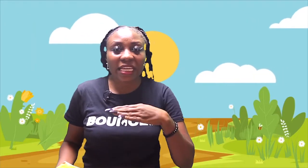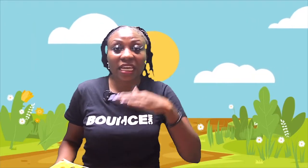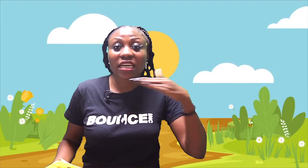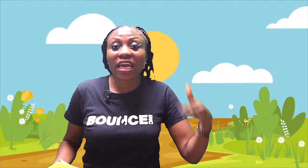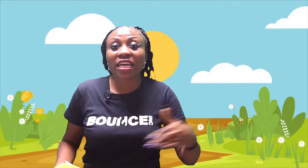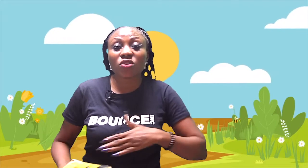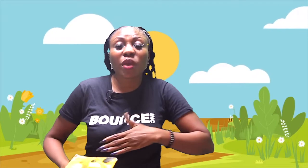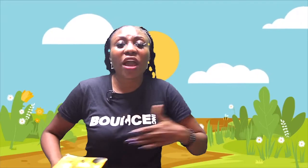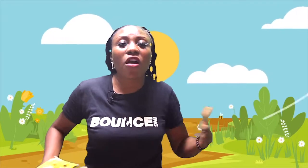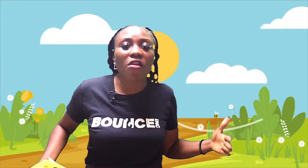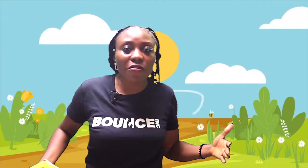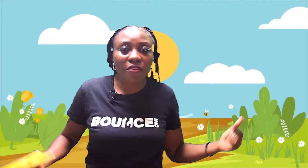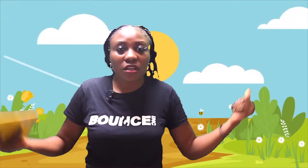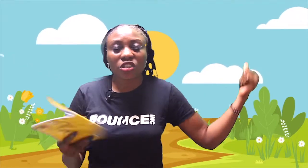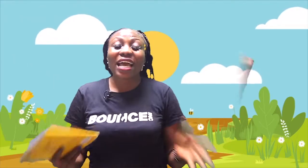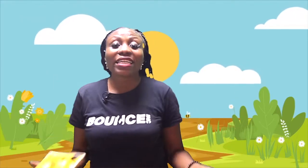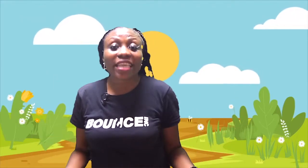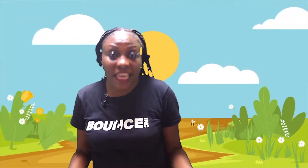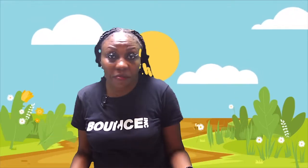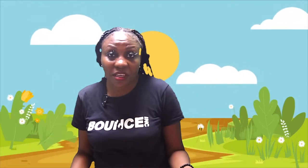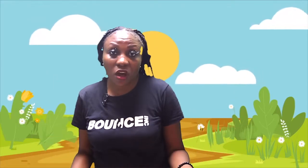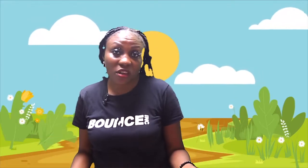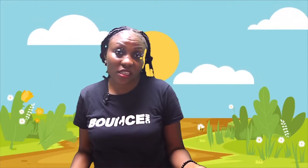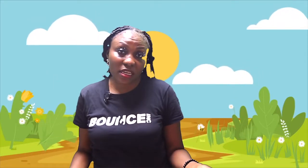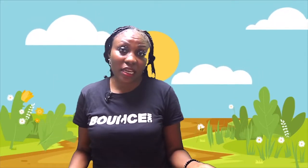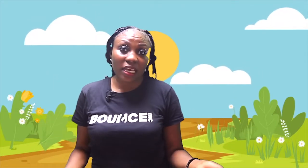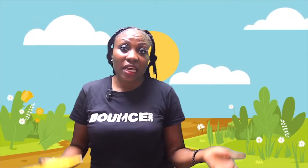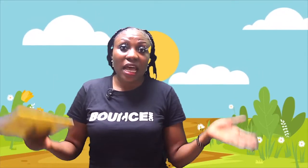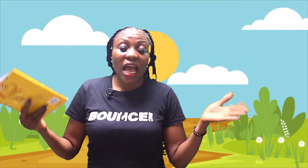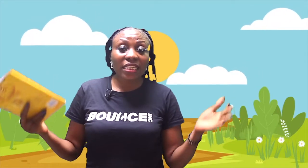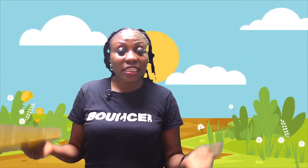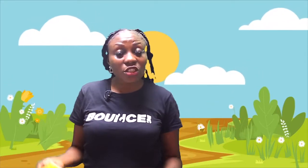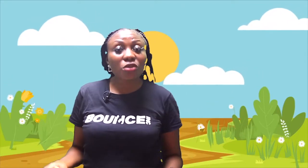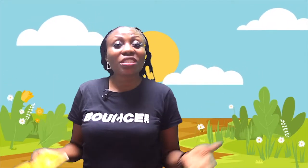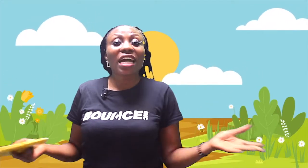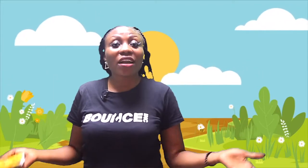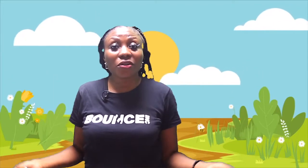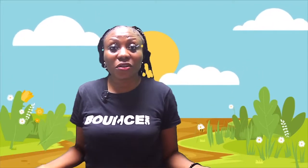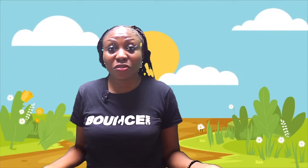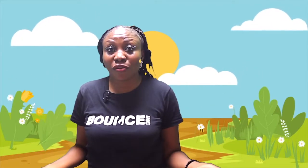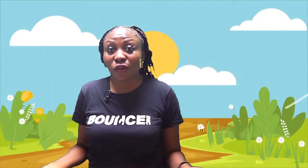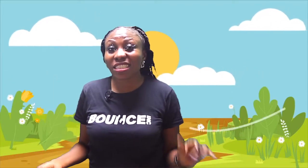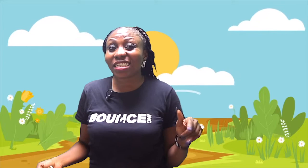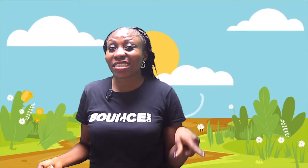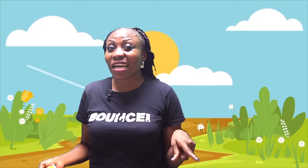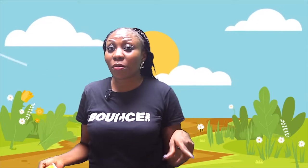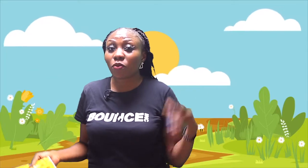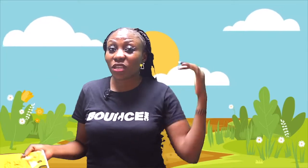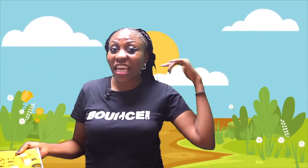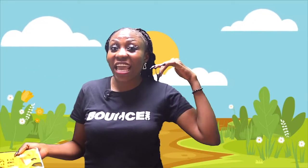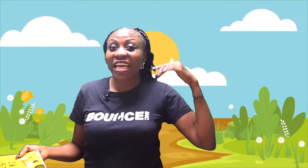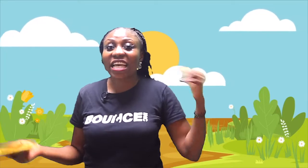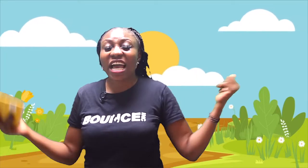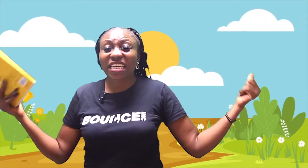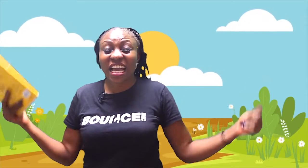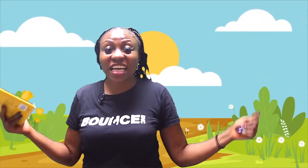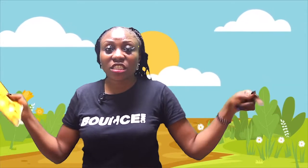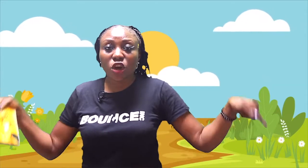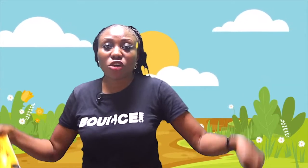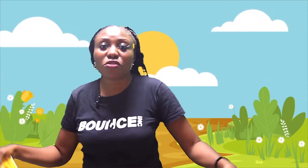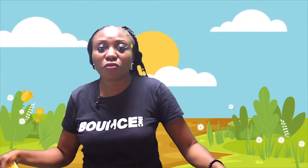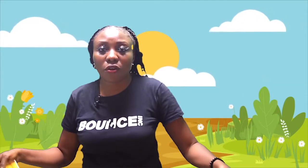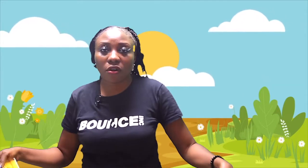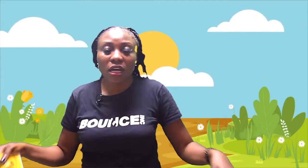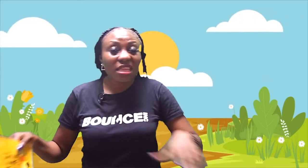the head and the hands were off. Okay, and it came the other day, and they saw Dagon on the floor, this time with the head and the